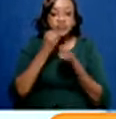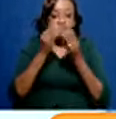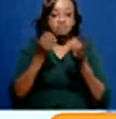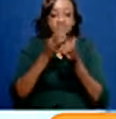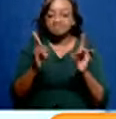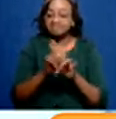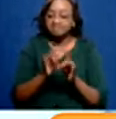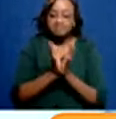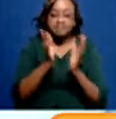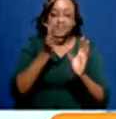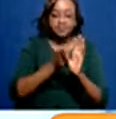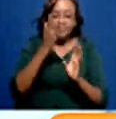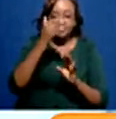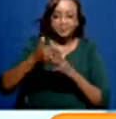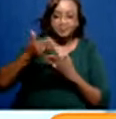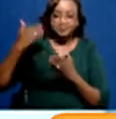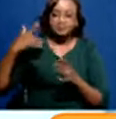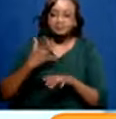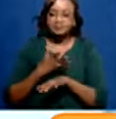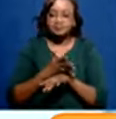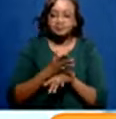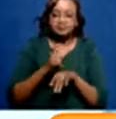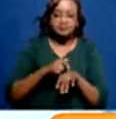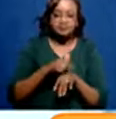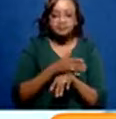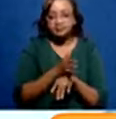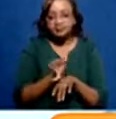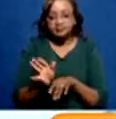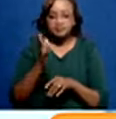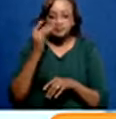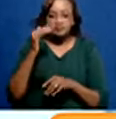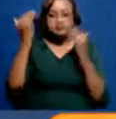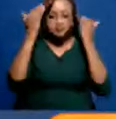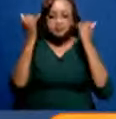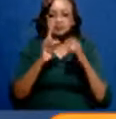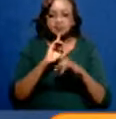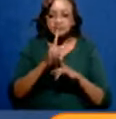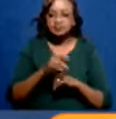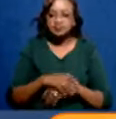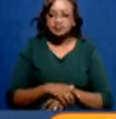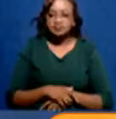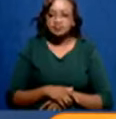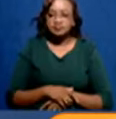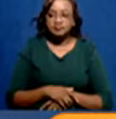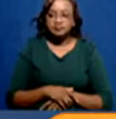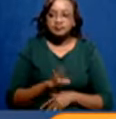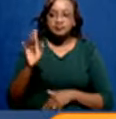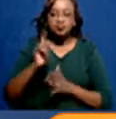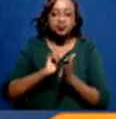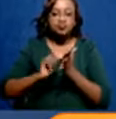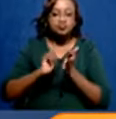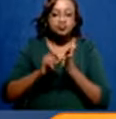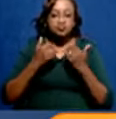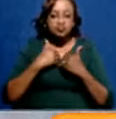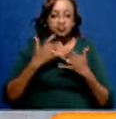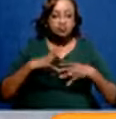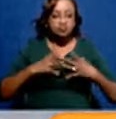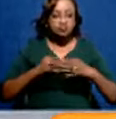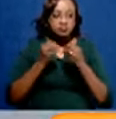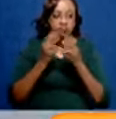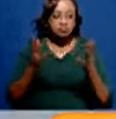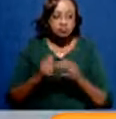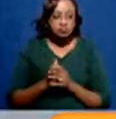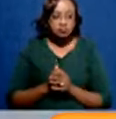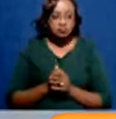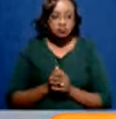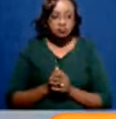information because we lost a lot of time during the time when we could not operate because of the court orders. Do you know how many people sit in your secretariat? Yes,